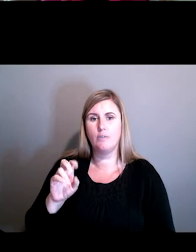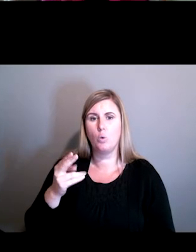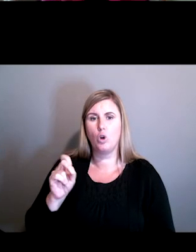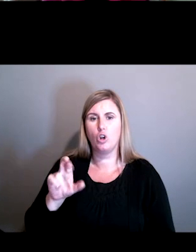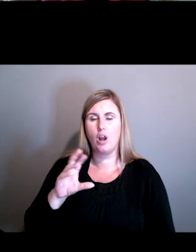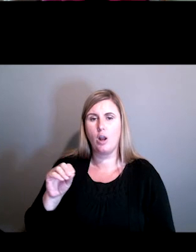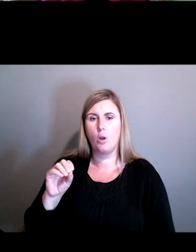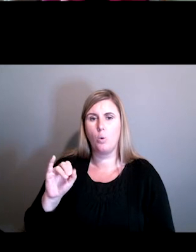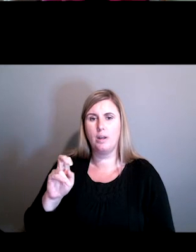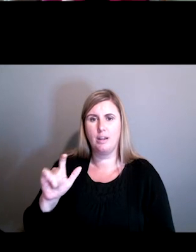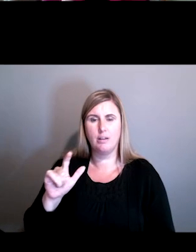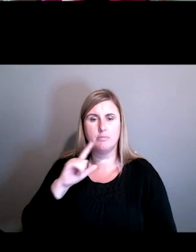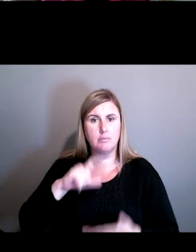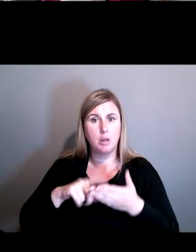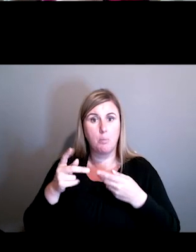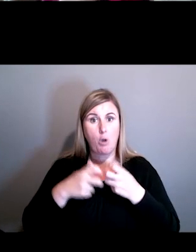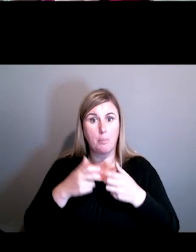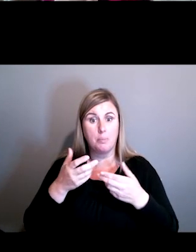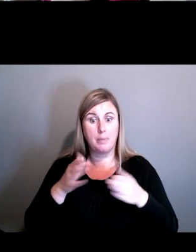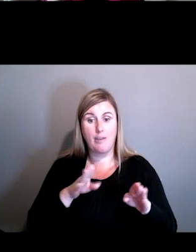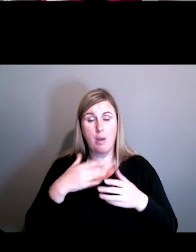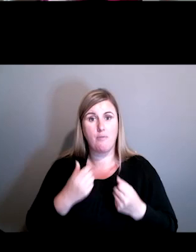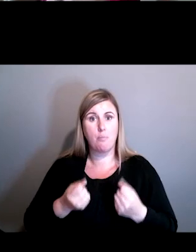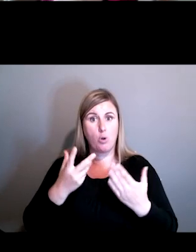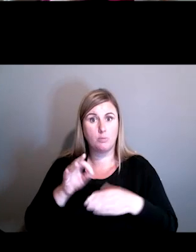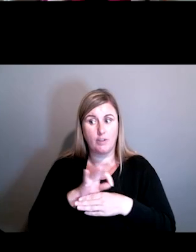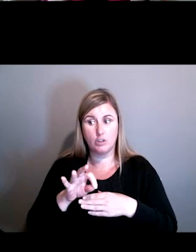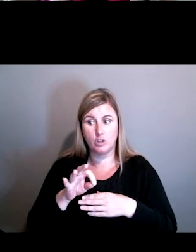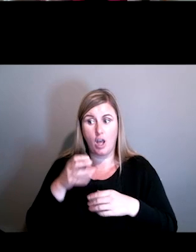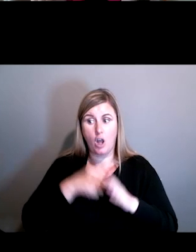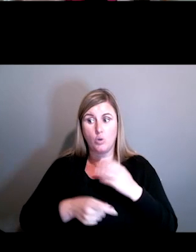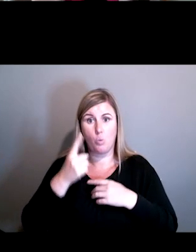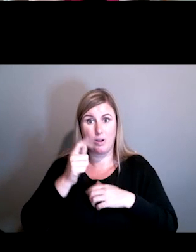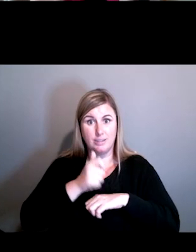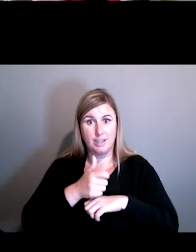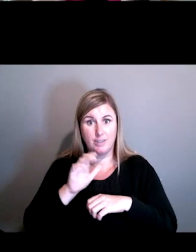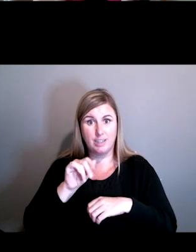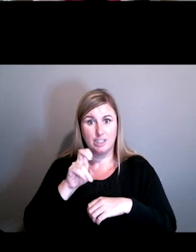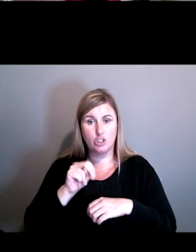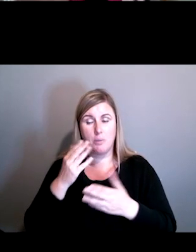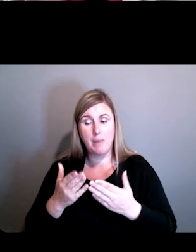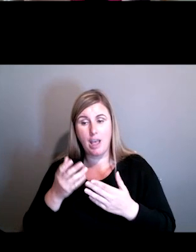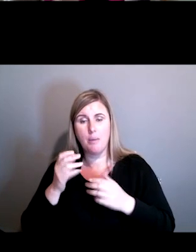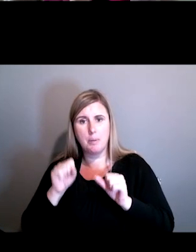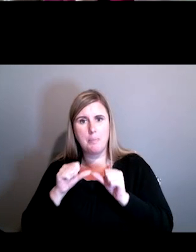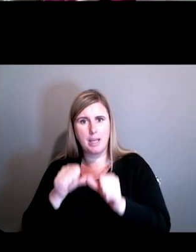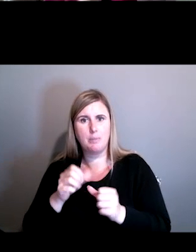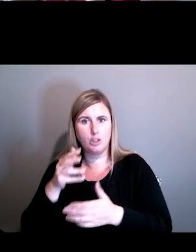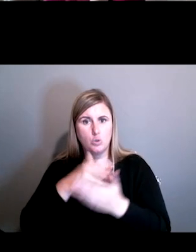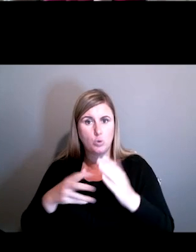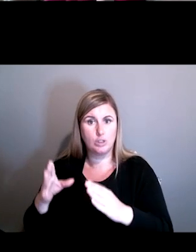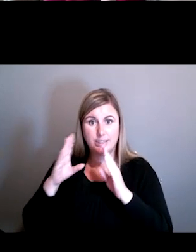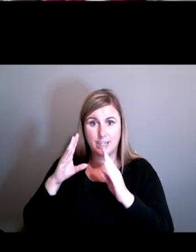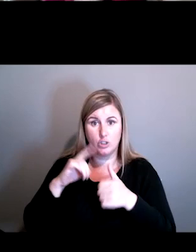serve multiple functions, and under one set of conditions, a behavior may be maintained by social attention, while in other sets